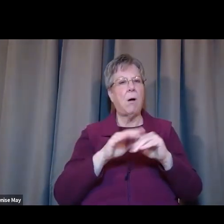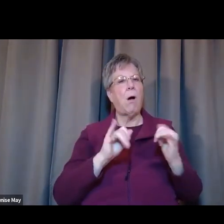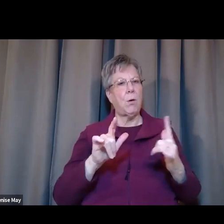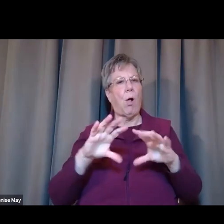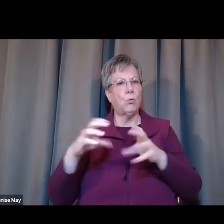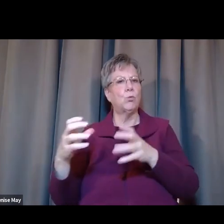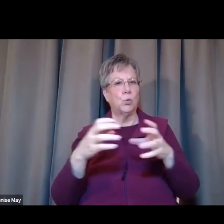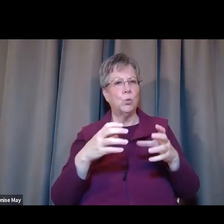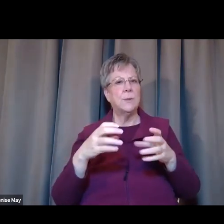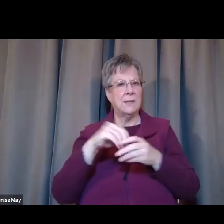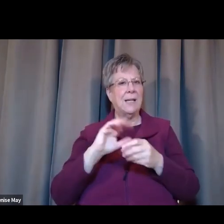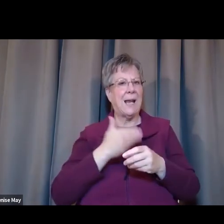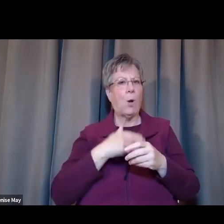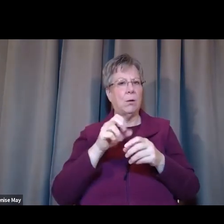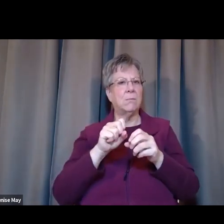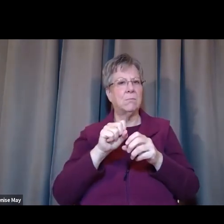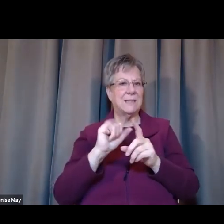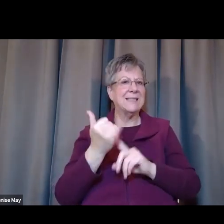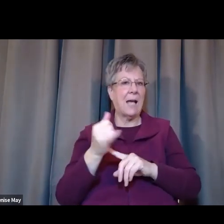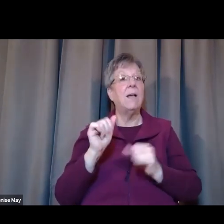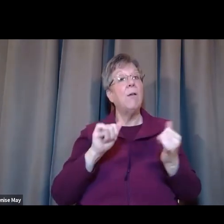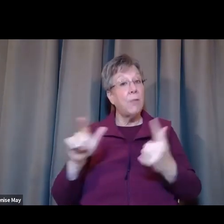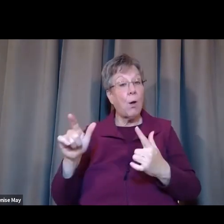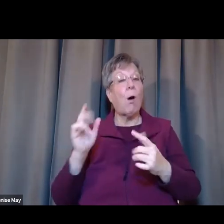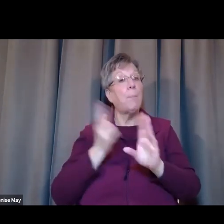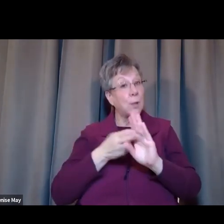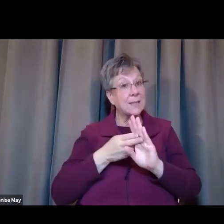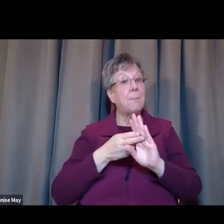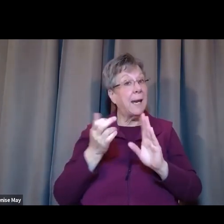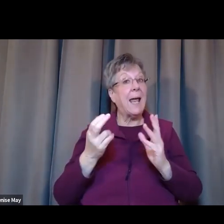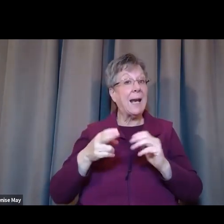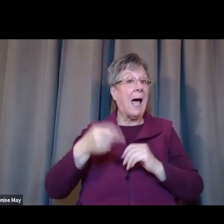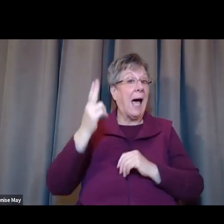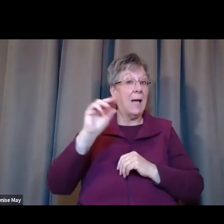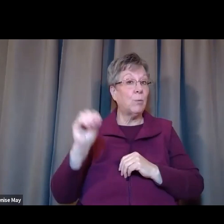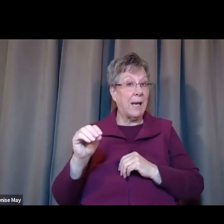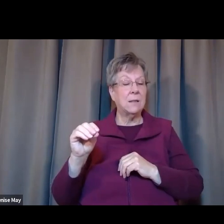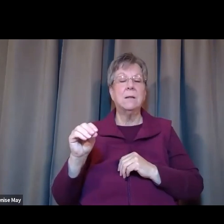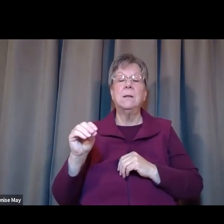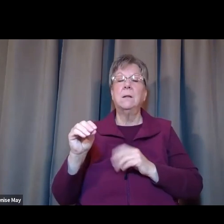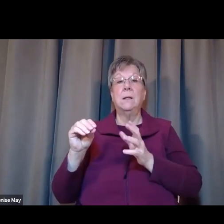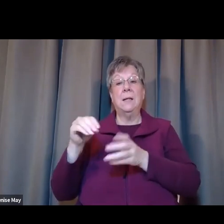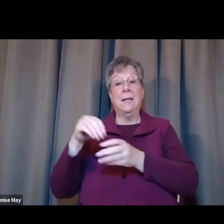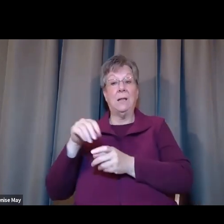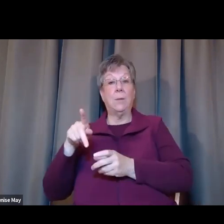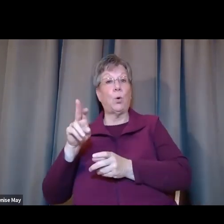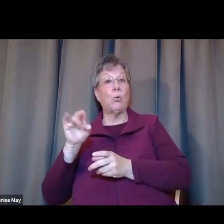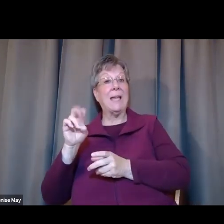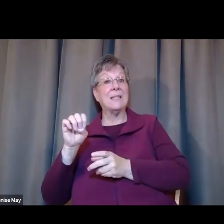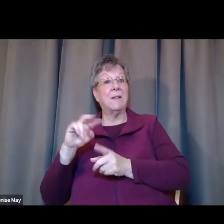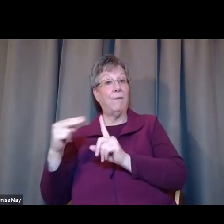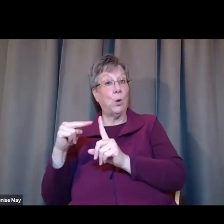in our society, and they're all participating at a high rate. And anything in the progressive view, anything that moves away from either